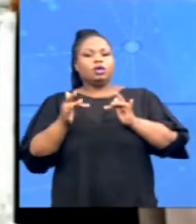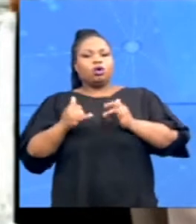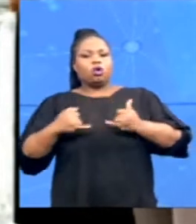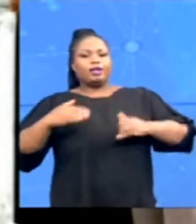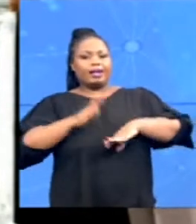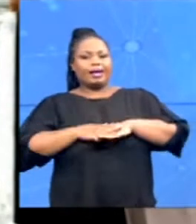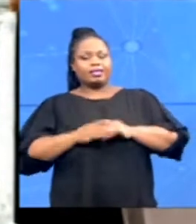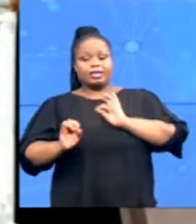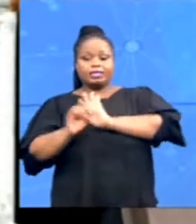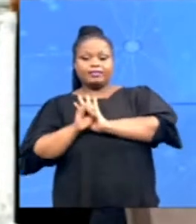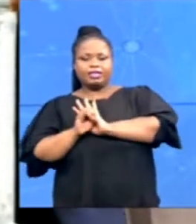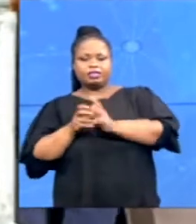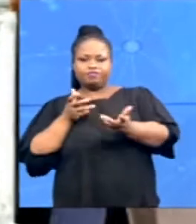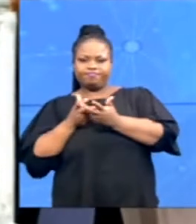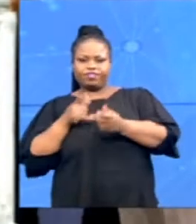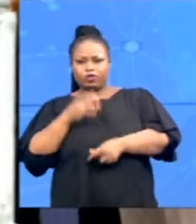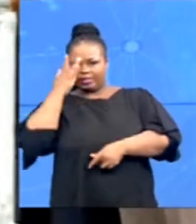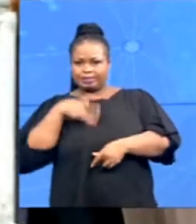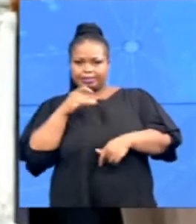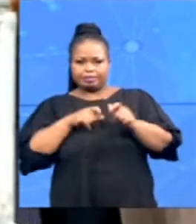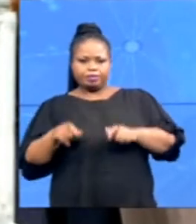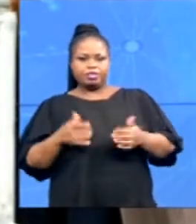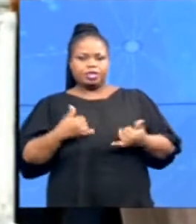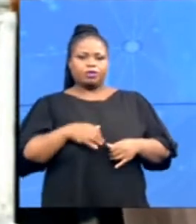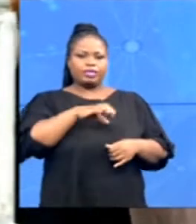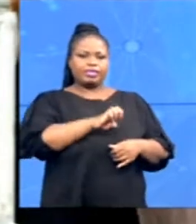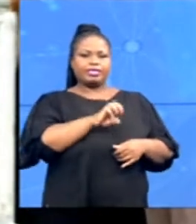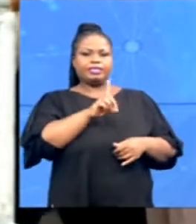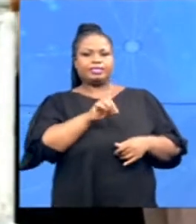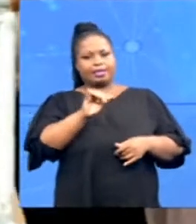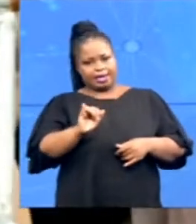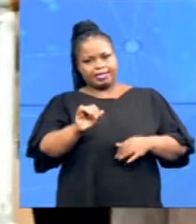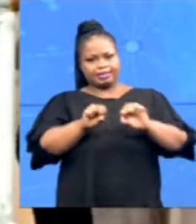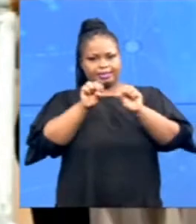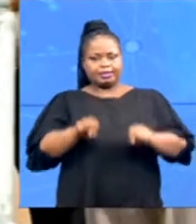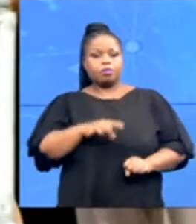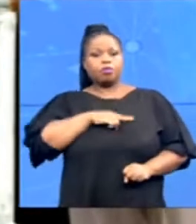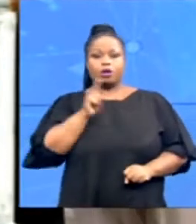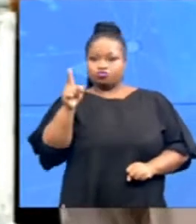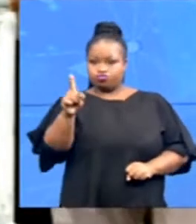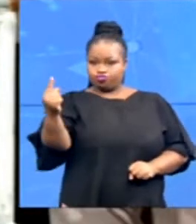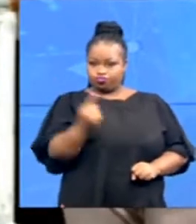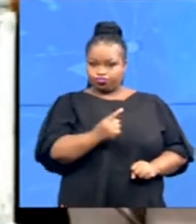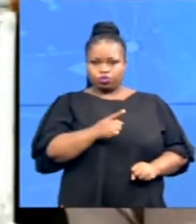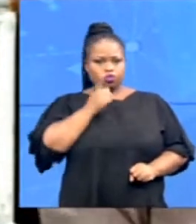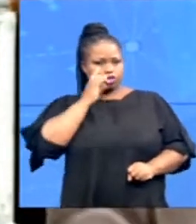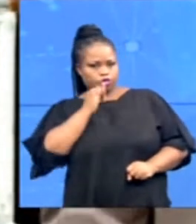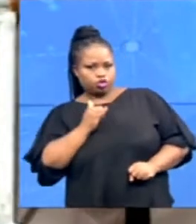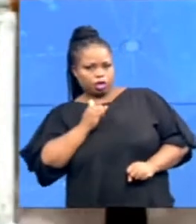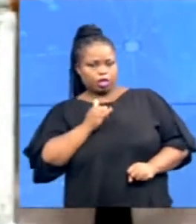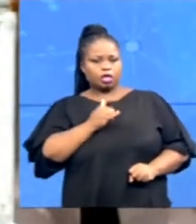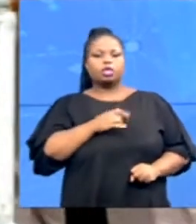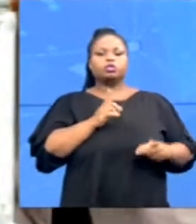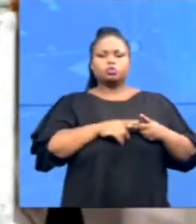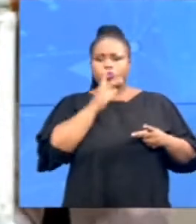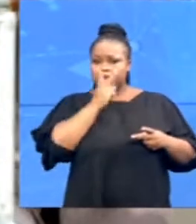we're interfacing with the EDI system. That means that if you come, we can quickly do a credit check. We can do a check to see whether or not you have medical